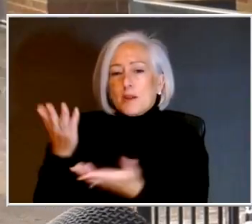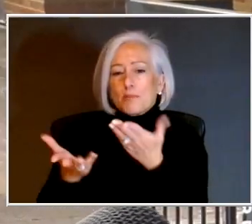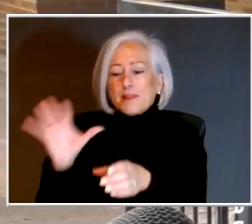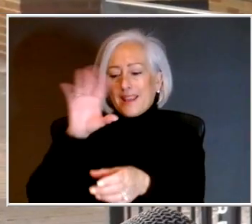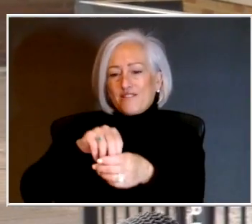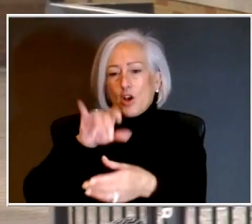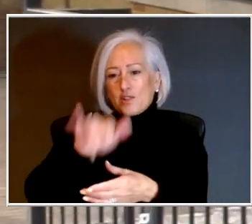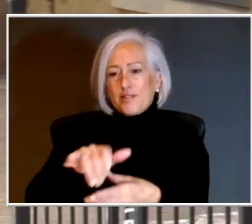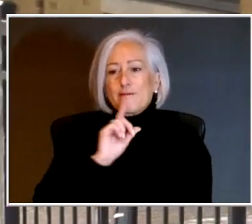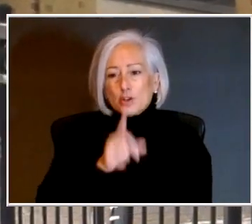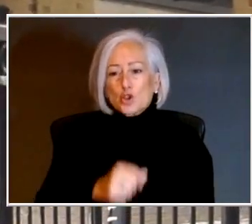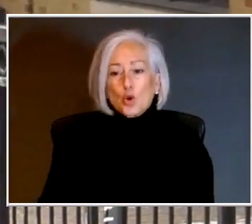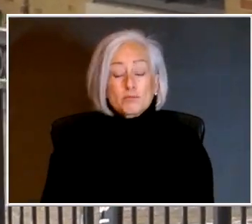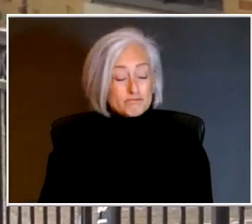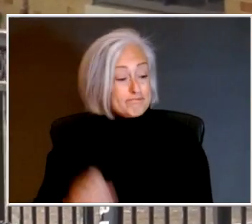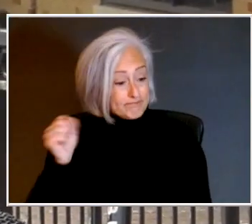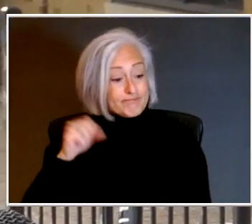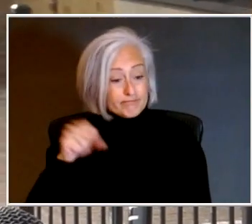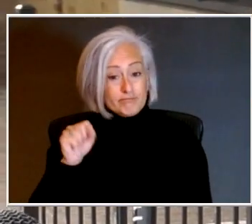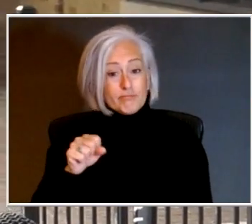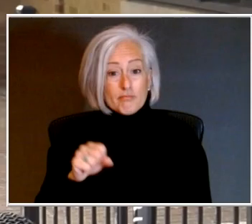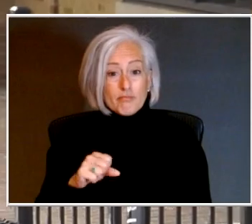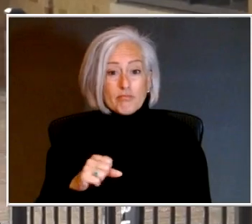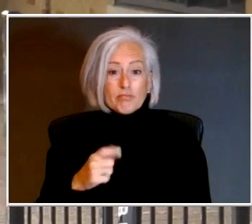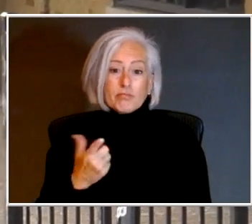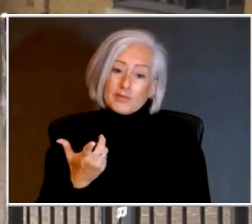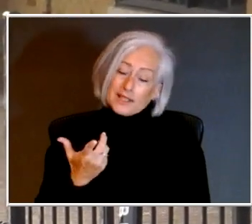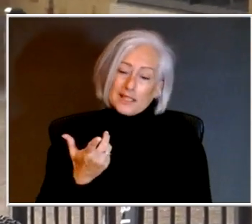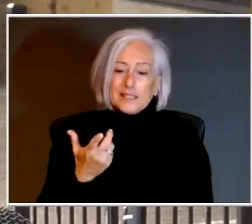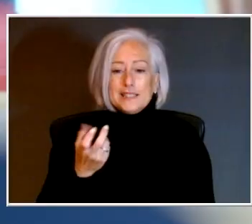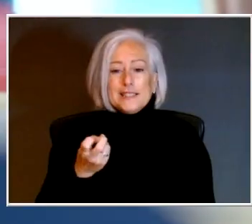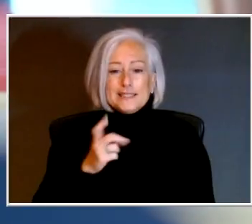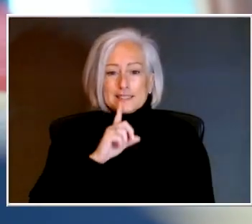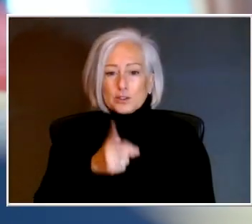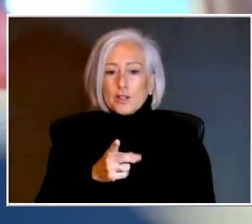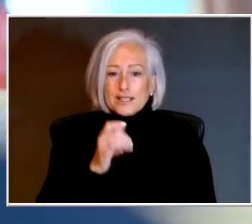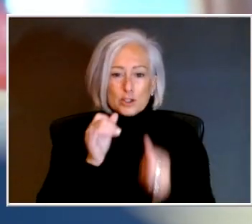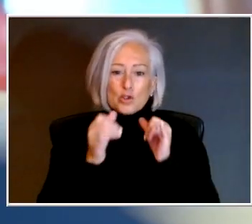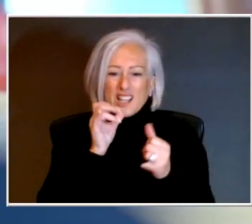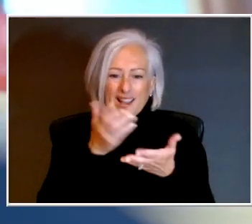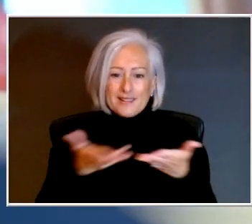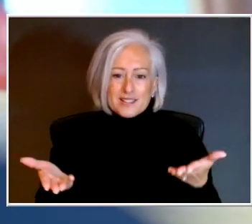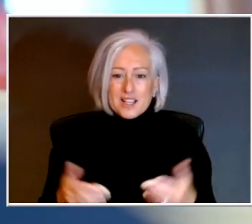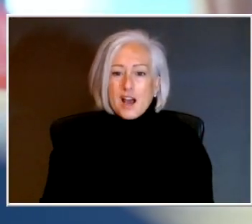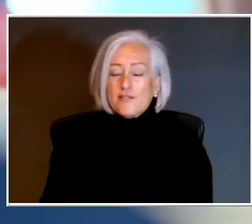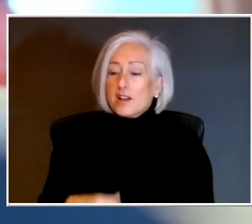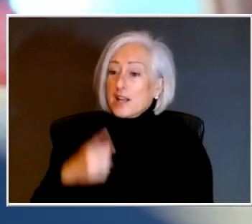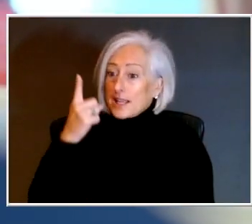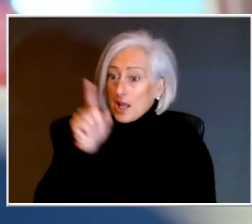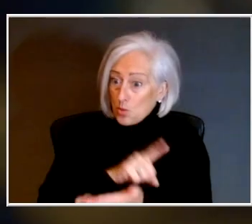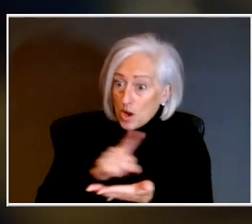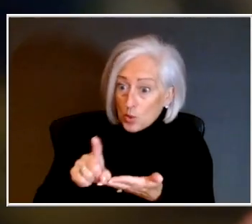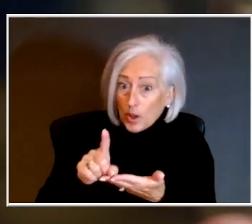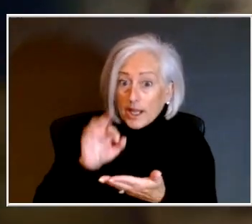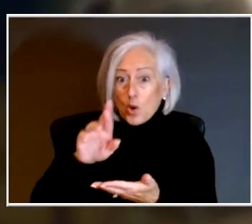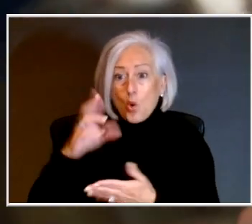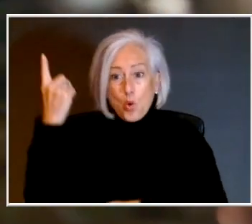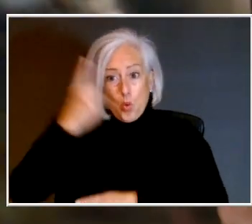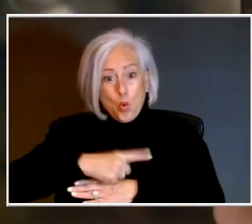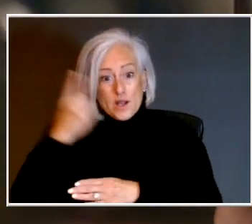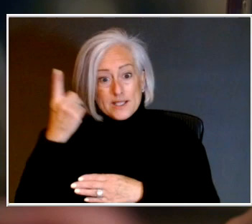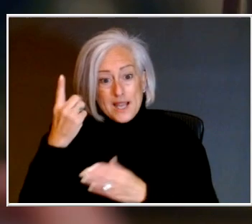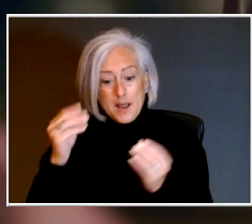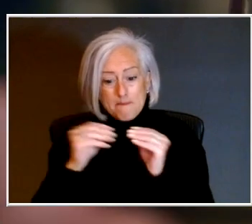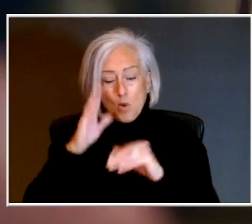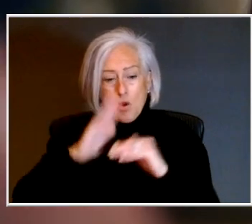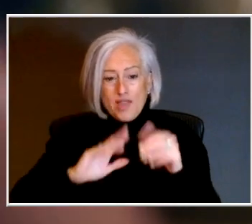sure. It's definitely a huge influence of, drinking and stuff. But can 1 week or even one day of drinking more than usual